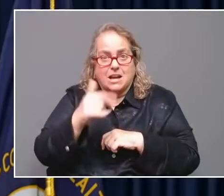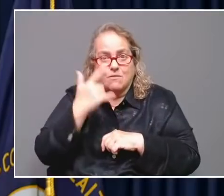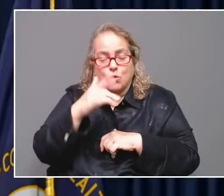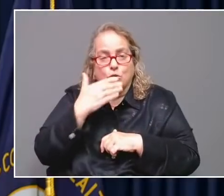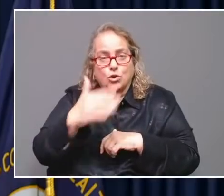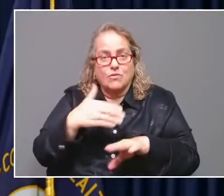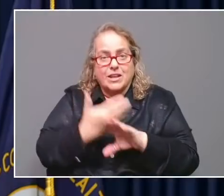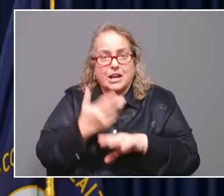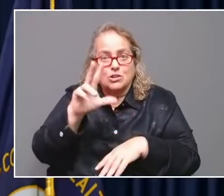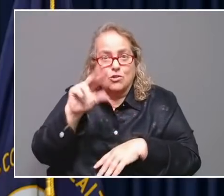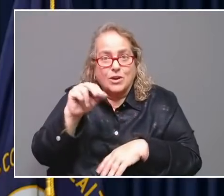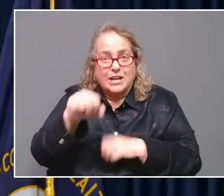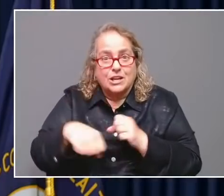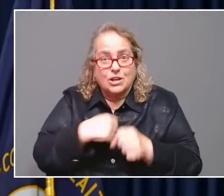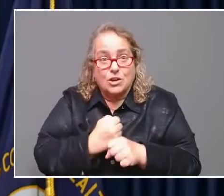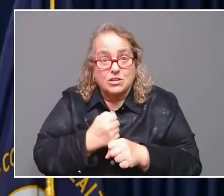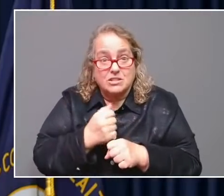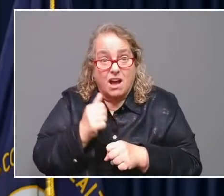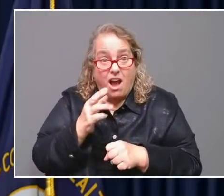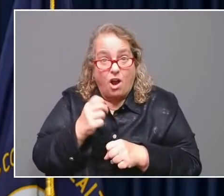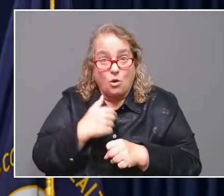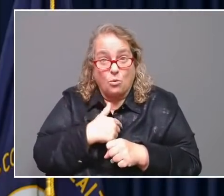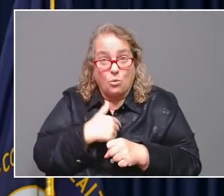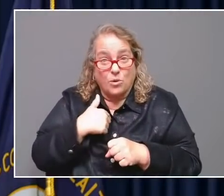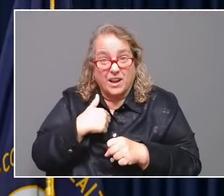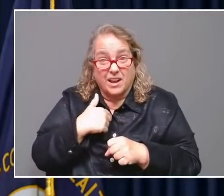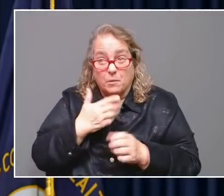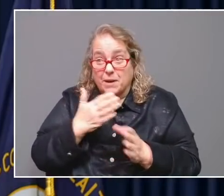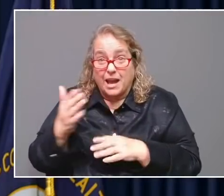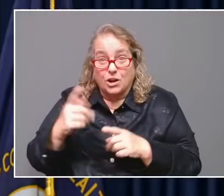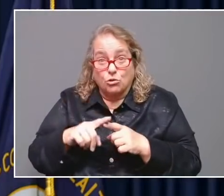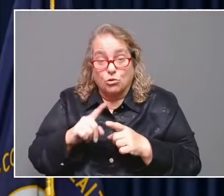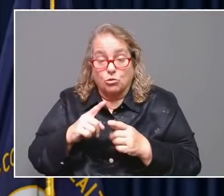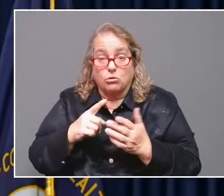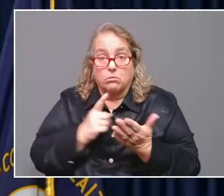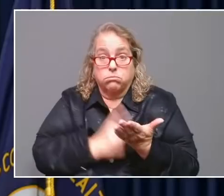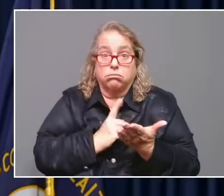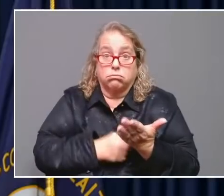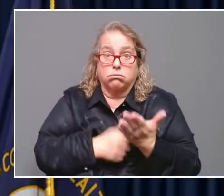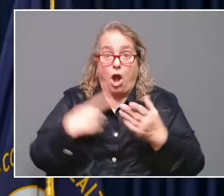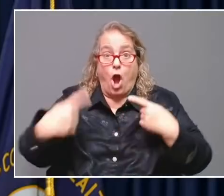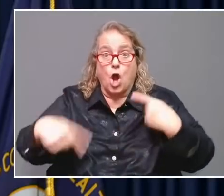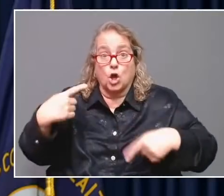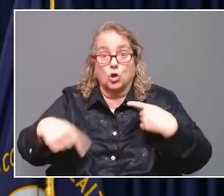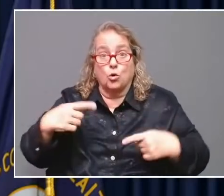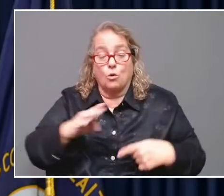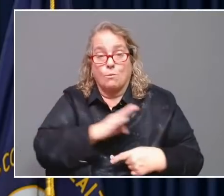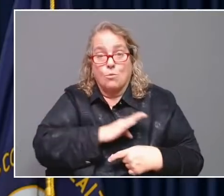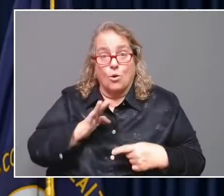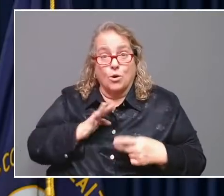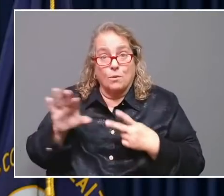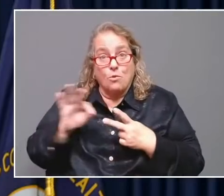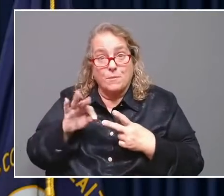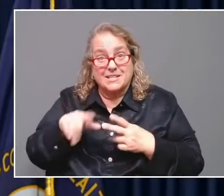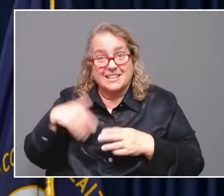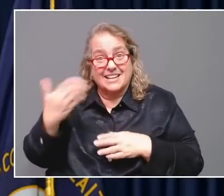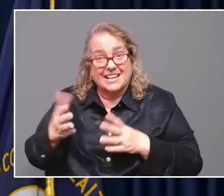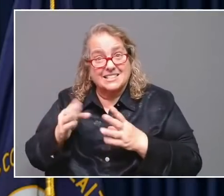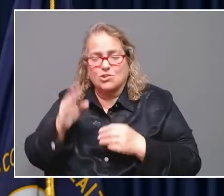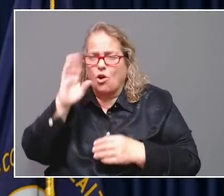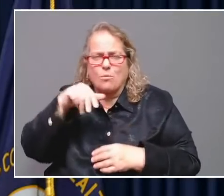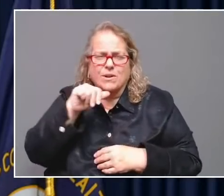to do this stuff in the next session? I hope not. Listen, we can all do good things in the roles